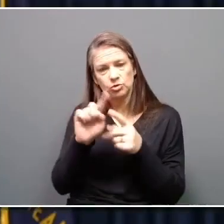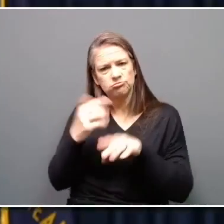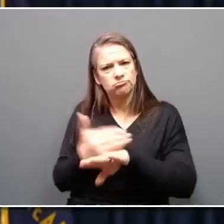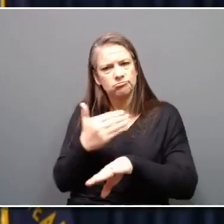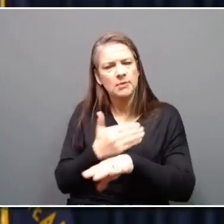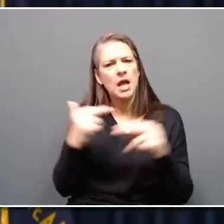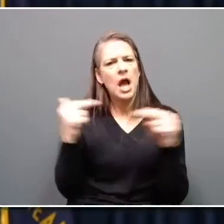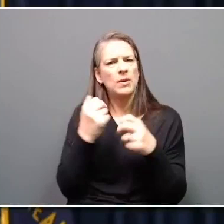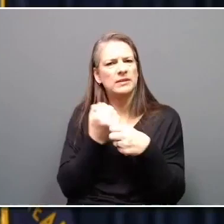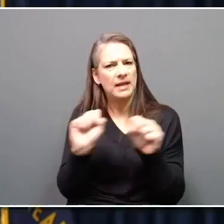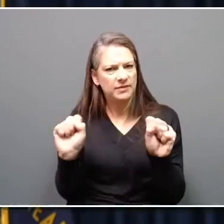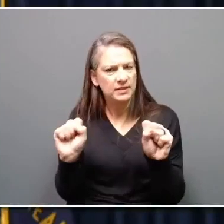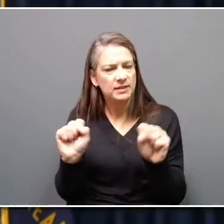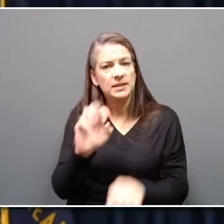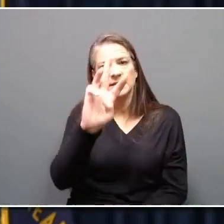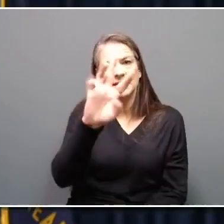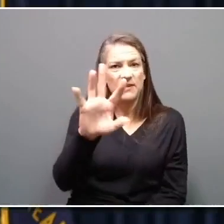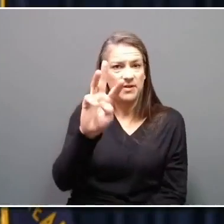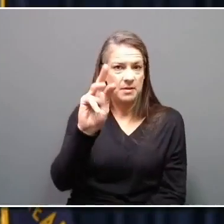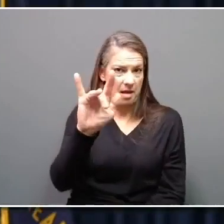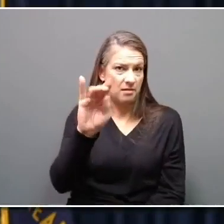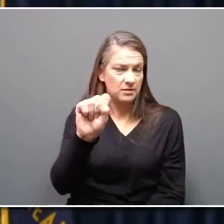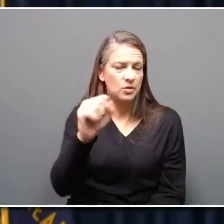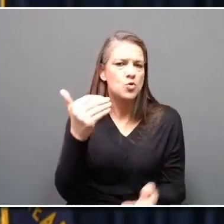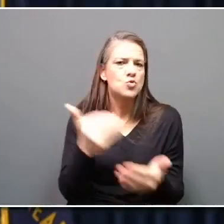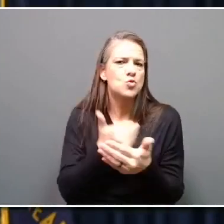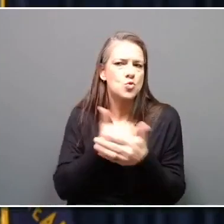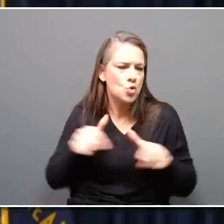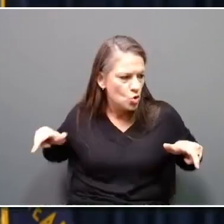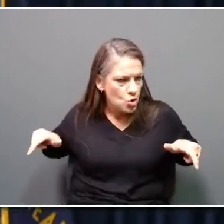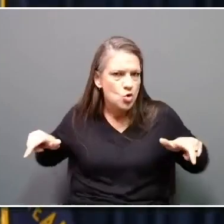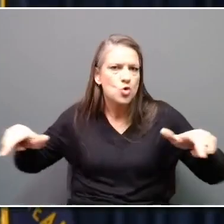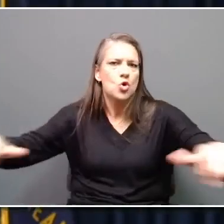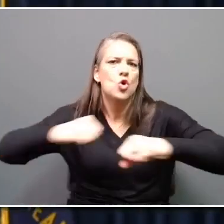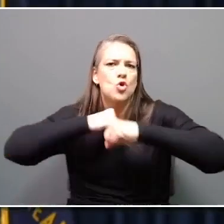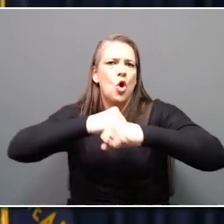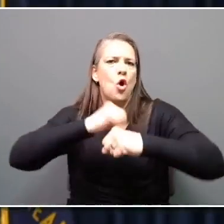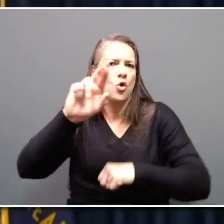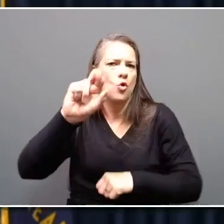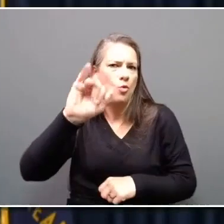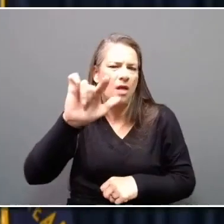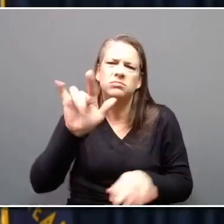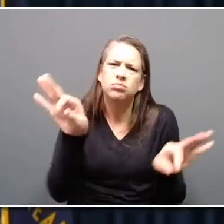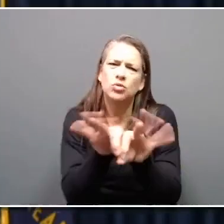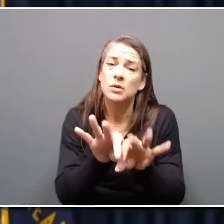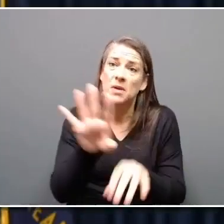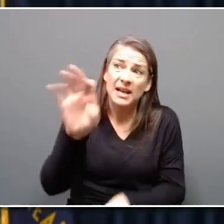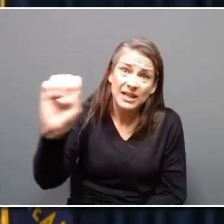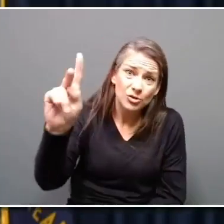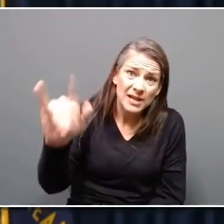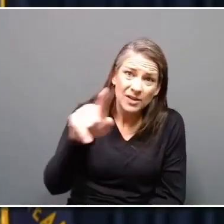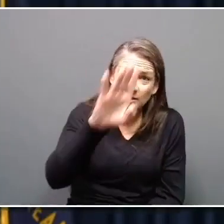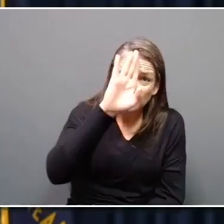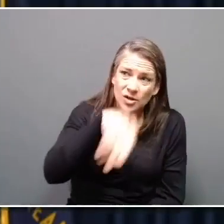with 65 miles of new guardrails. This investment is particularly crucial to eastern Kentucky, known for its